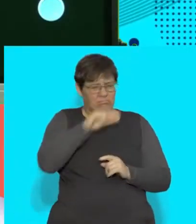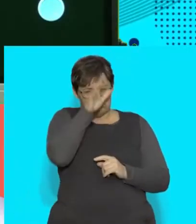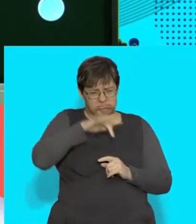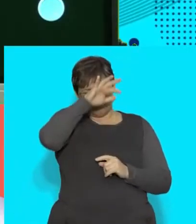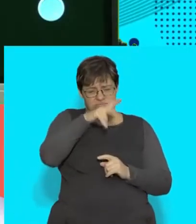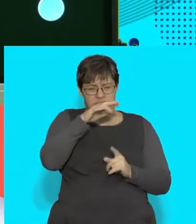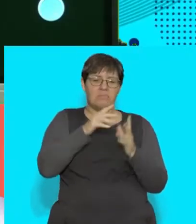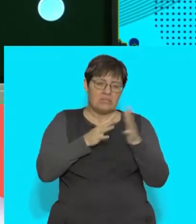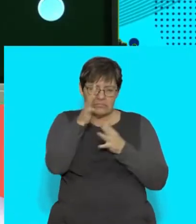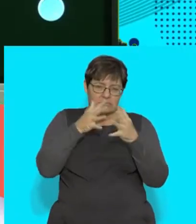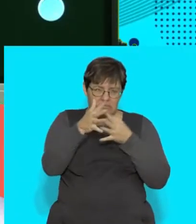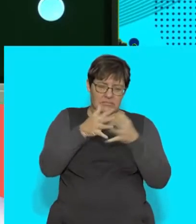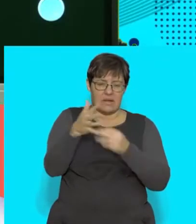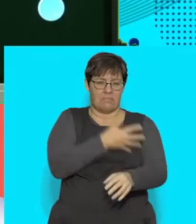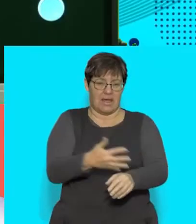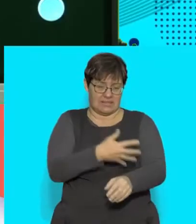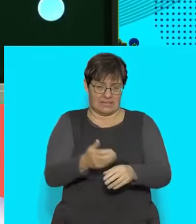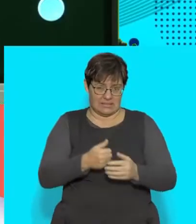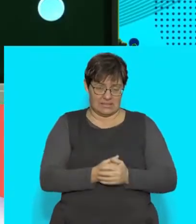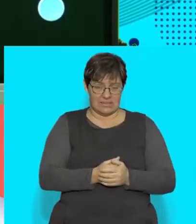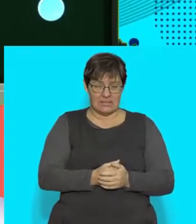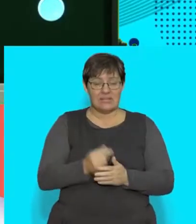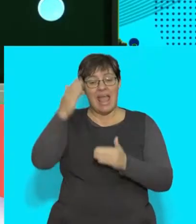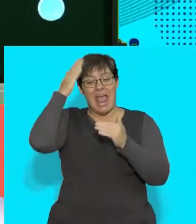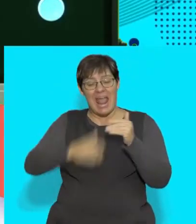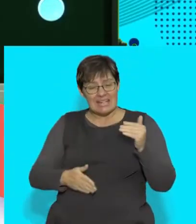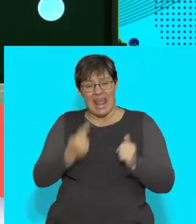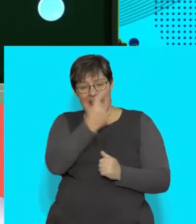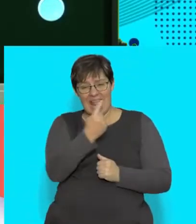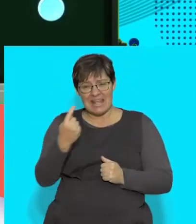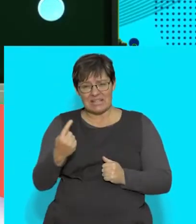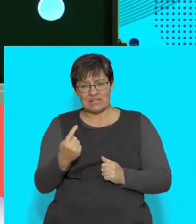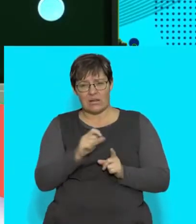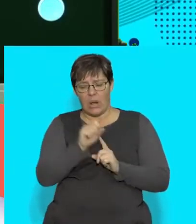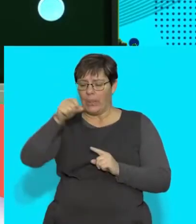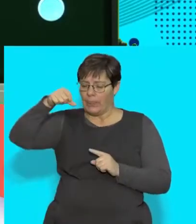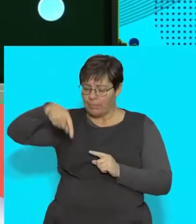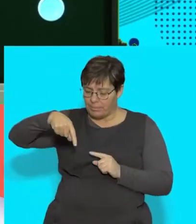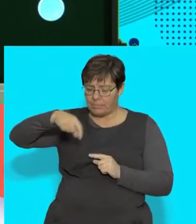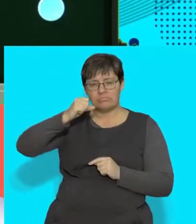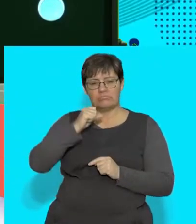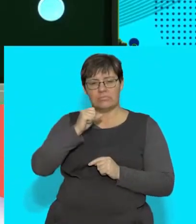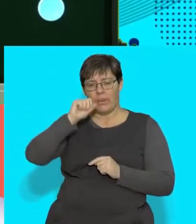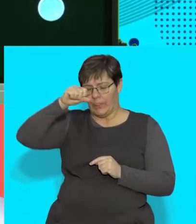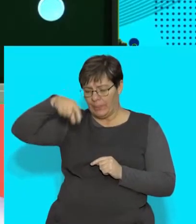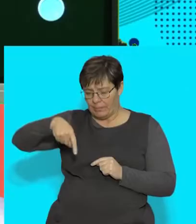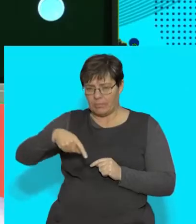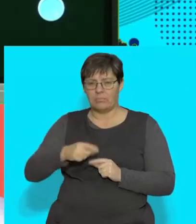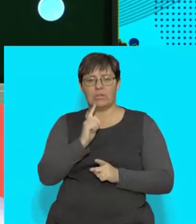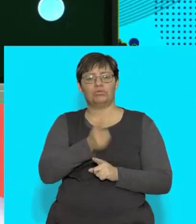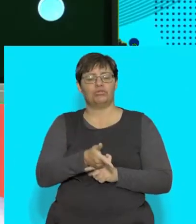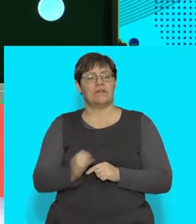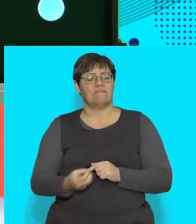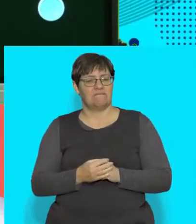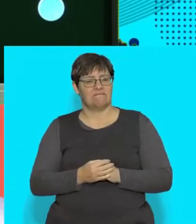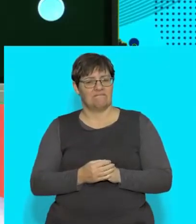these filtering, and imagine at the end, each little one drops a little drop of urine into